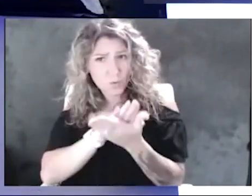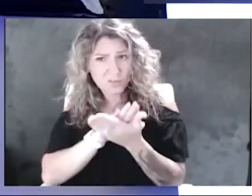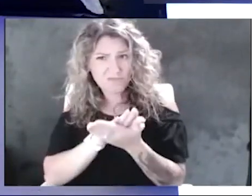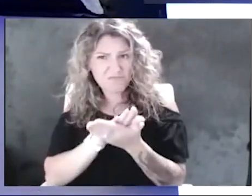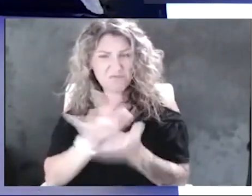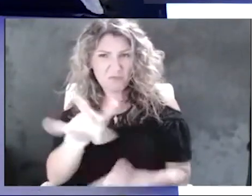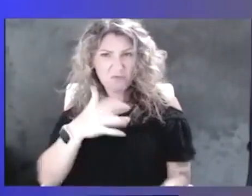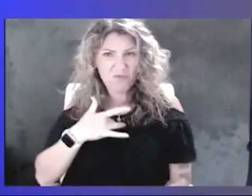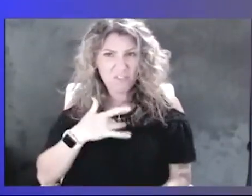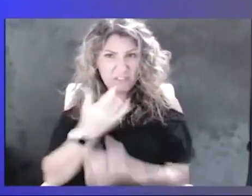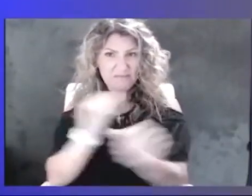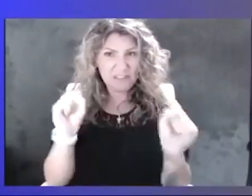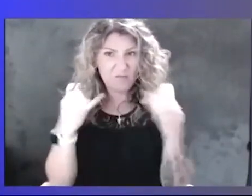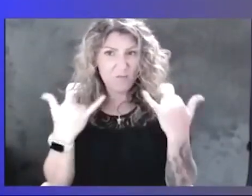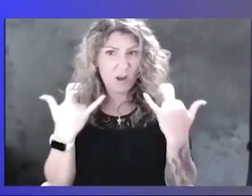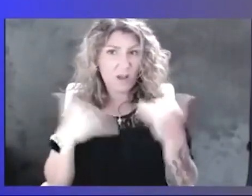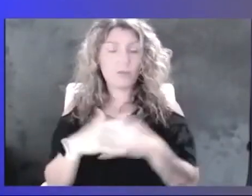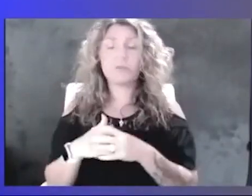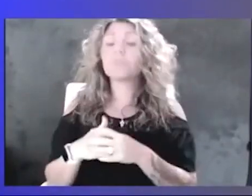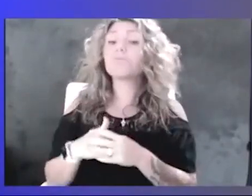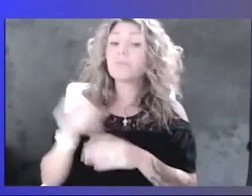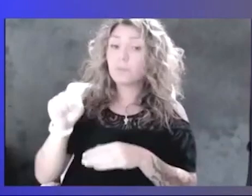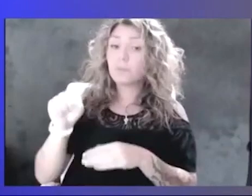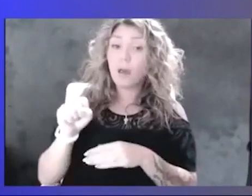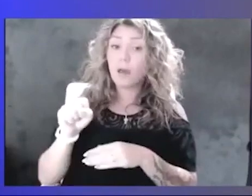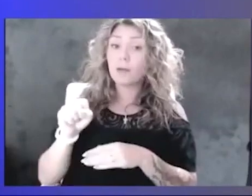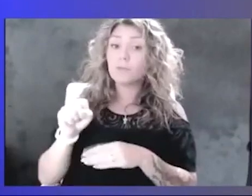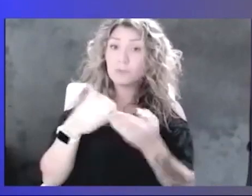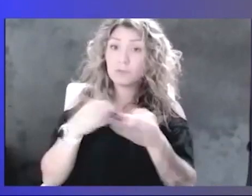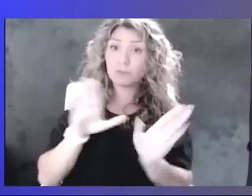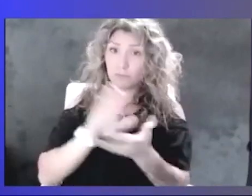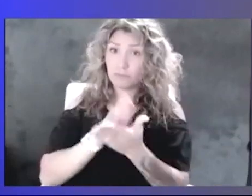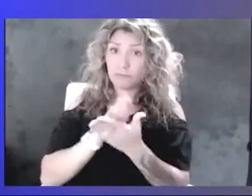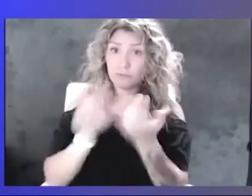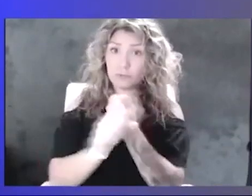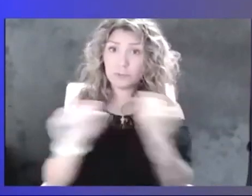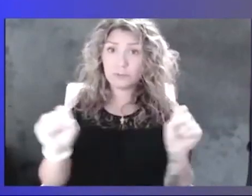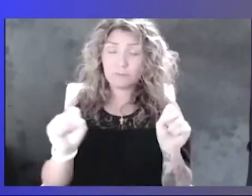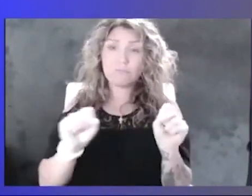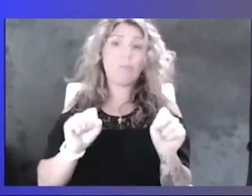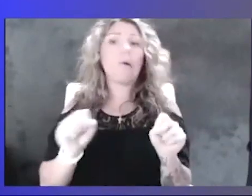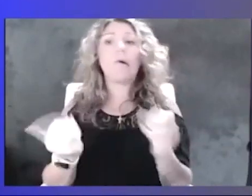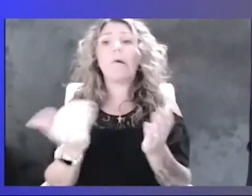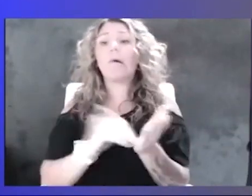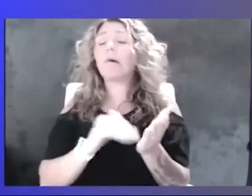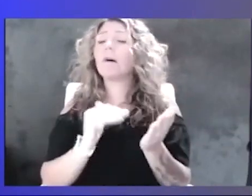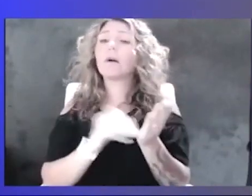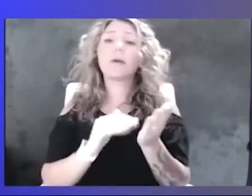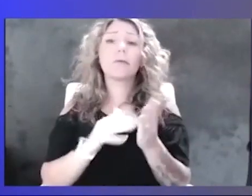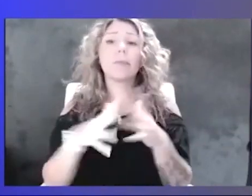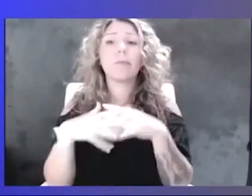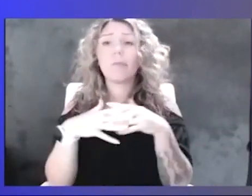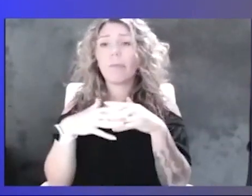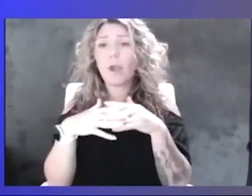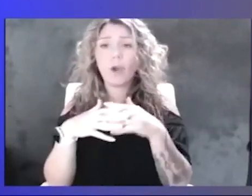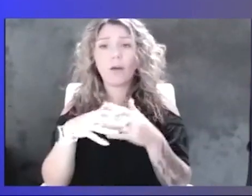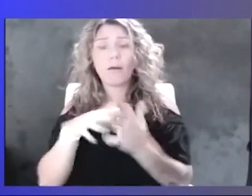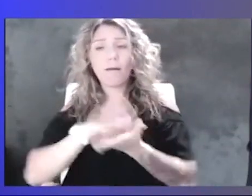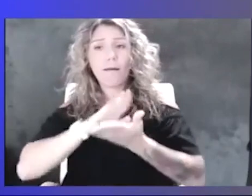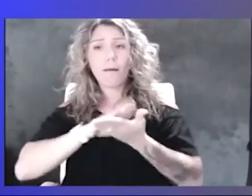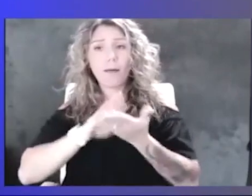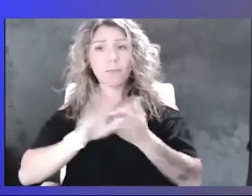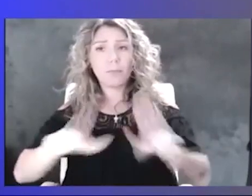safe? I think schools in general are pretty safe. Again, the American Academy of Pediatrics has recommended that we get kids back in school